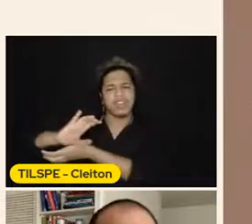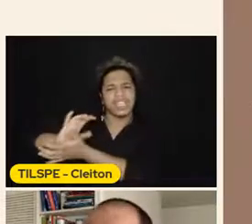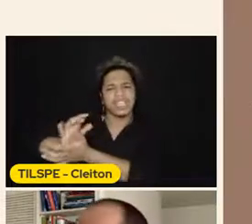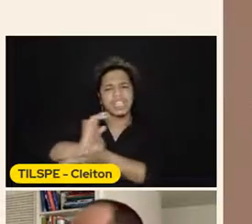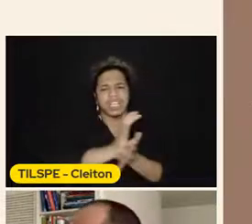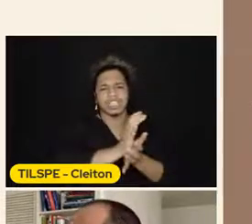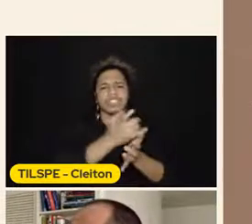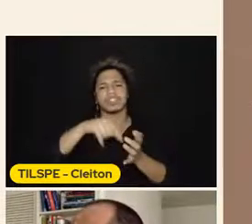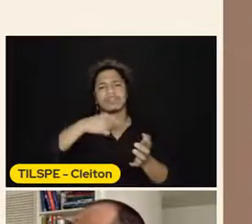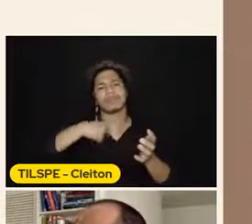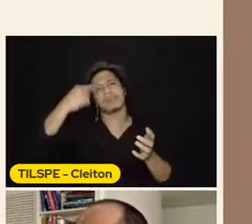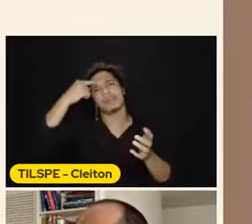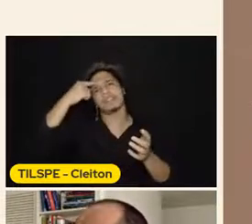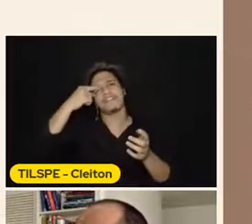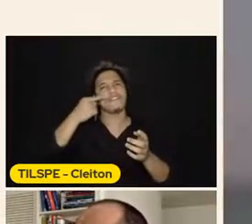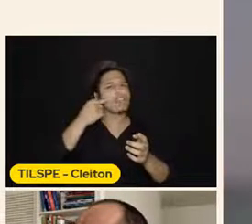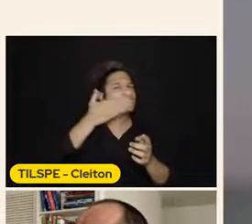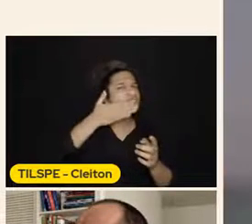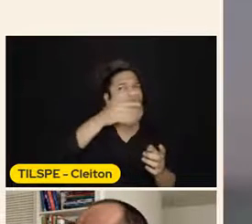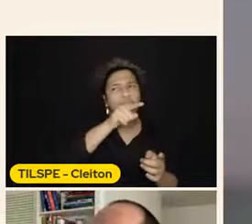discourses.